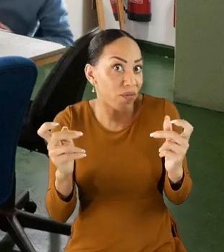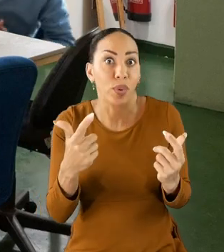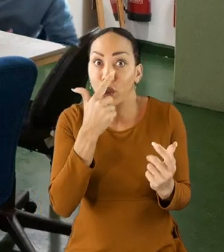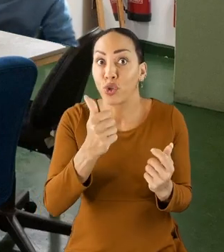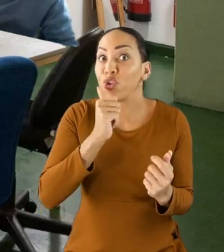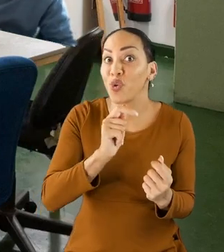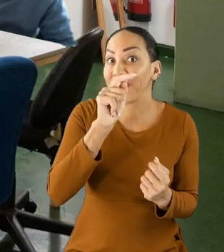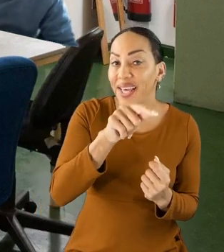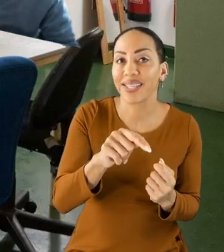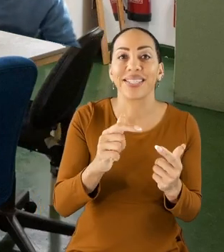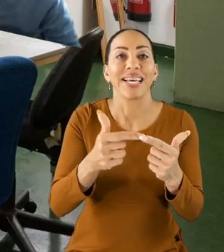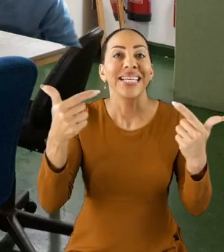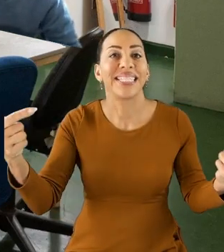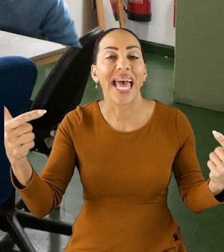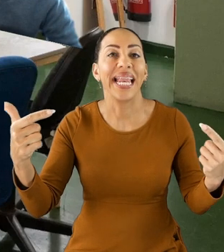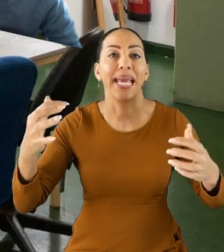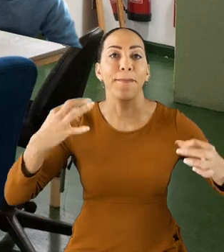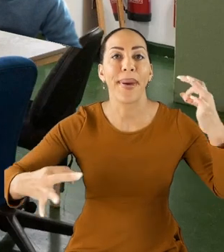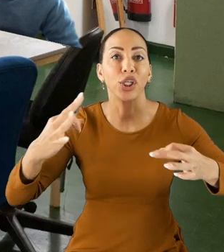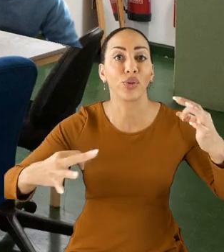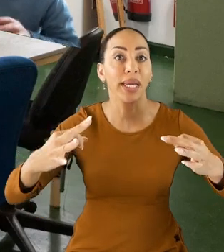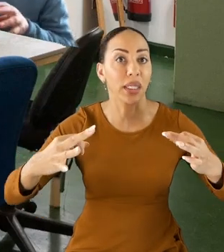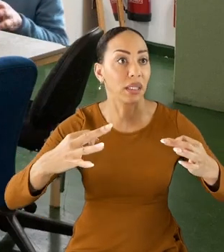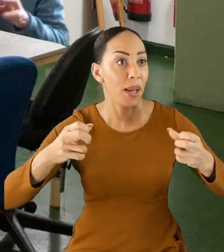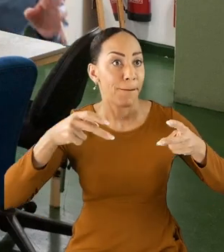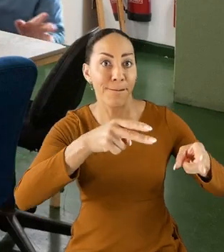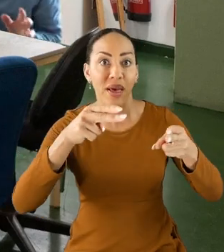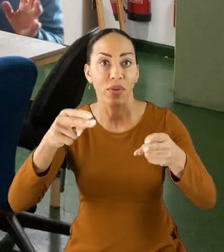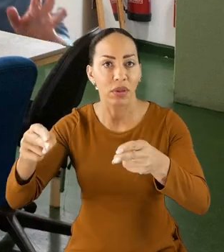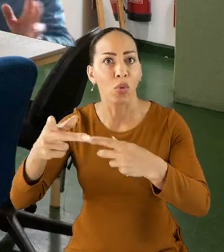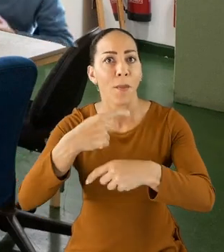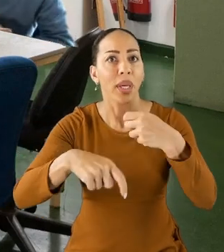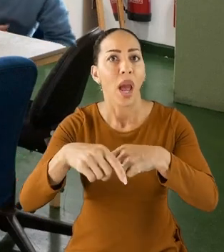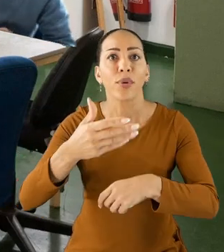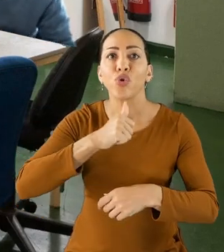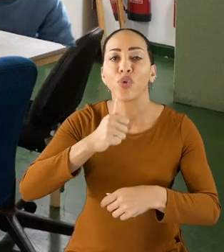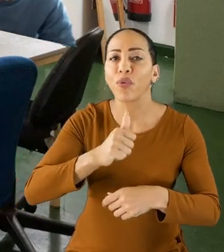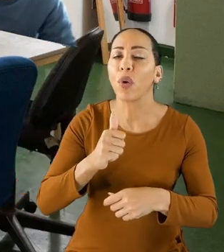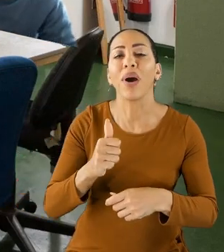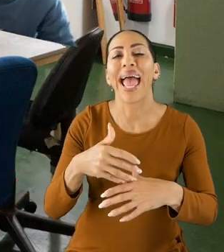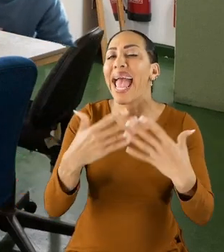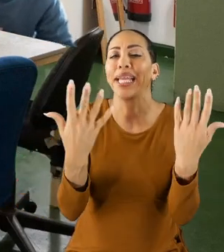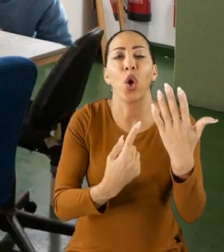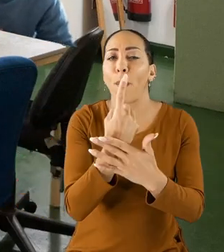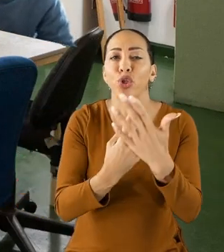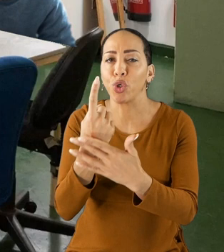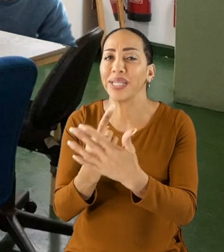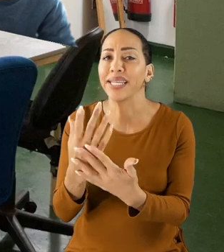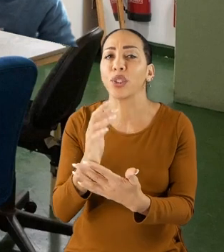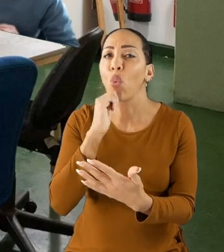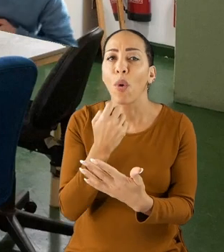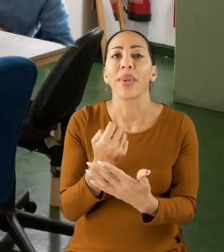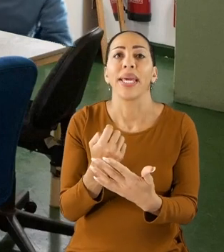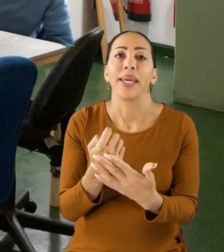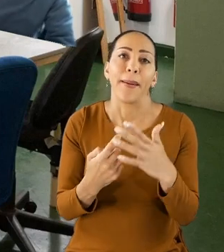telemetric methods, would be really useful. But we also think any opportunity to get these ideas across is really important. So if you like,